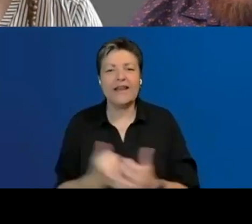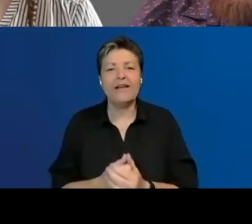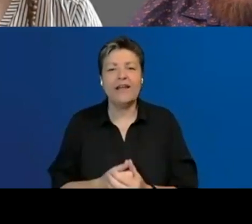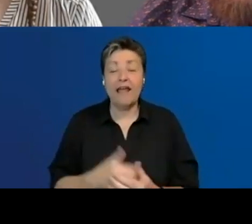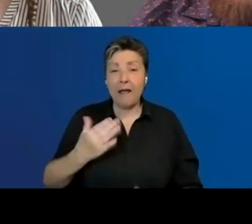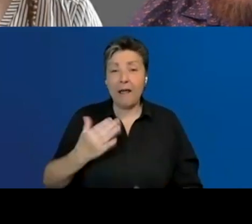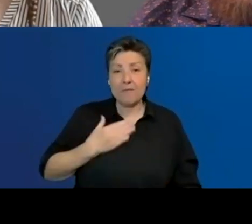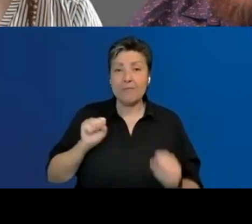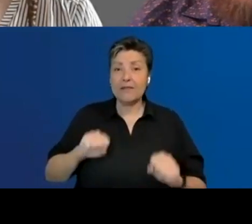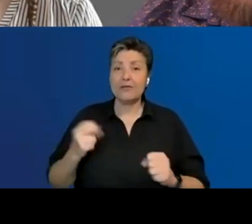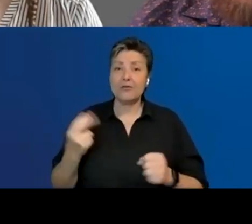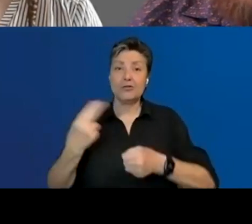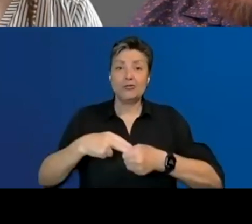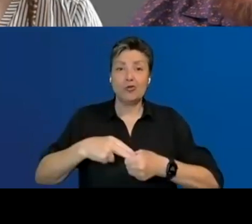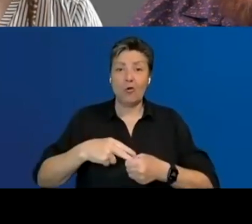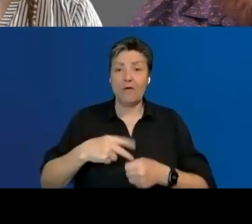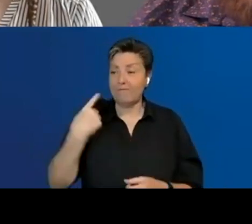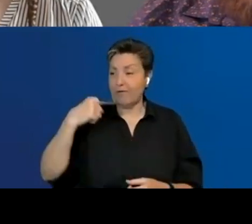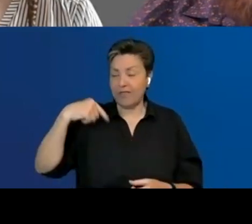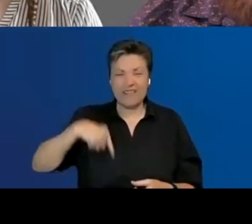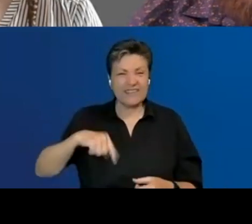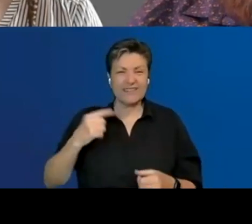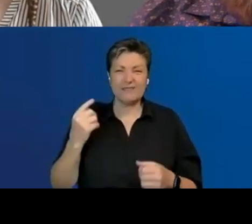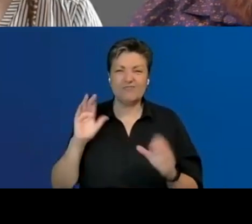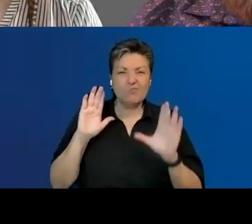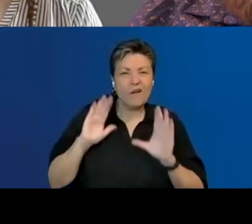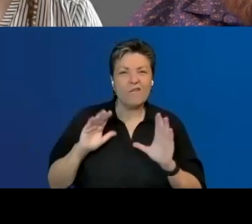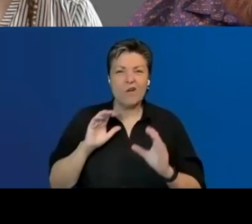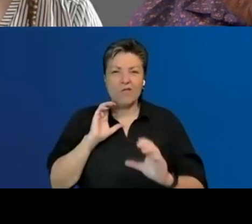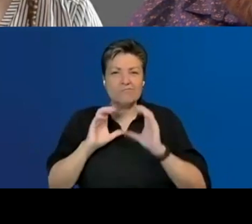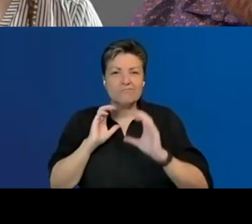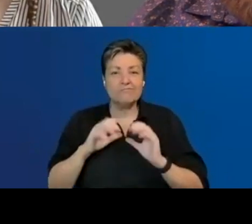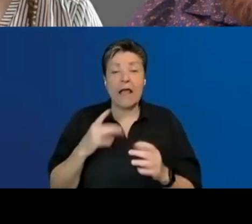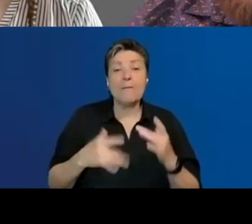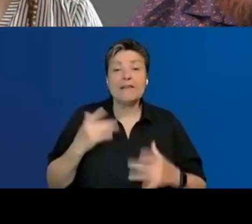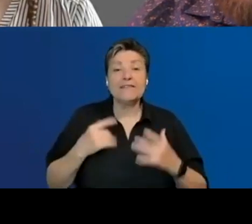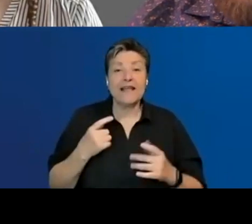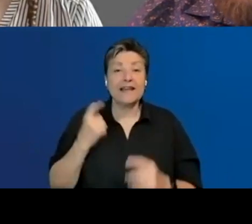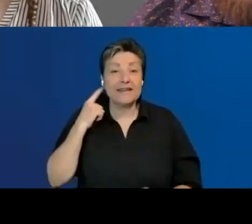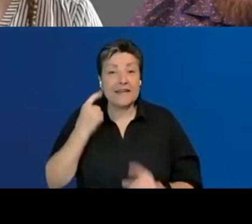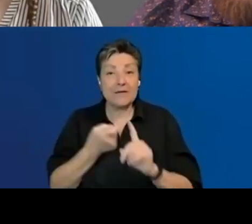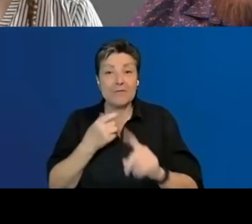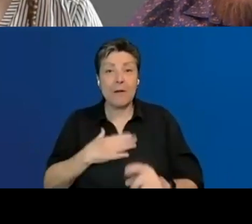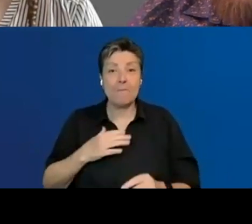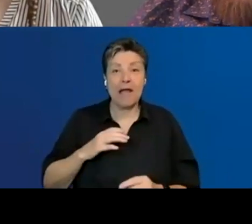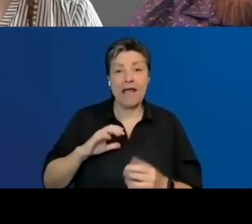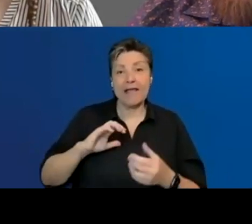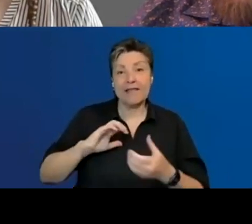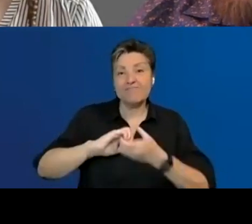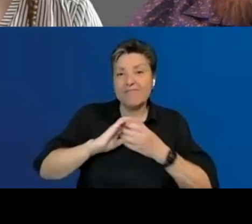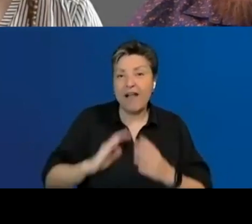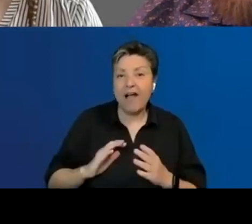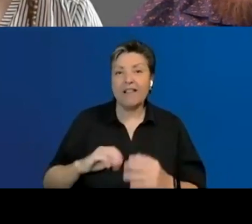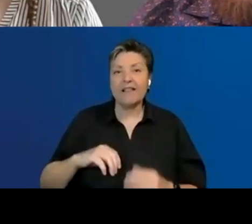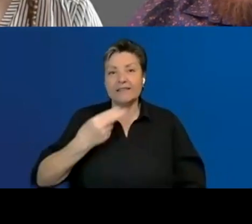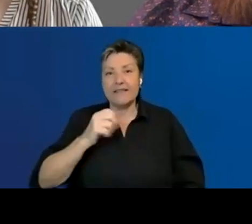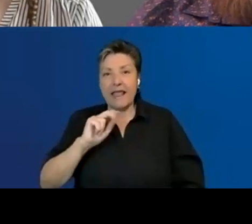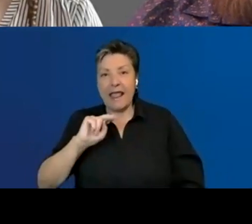you can join us for this awesome conversation. I'm really excited to hear from my colleagues, Hannah and Noah, about their work as